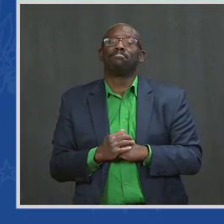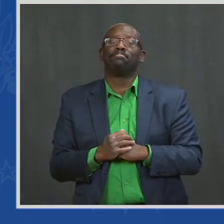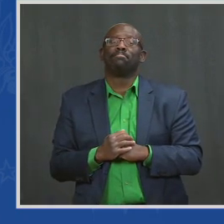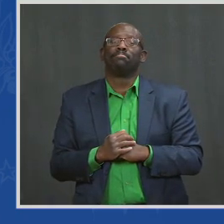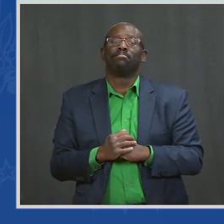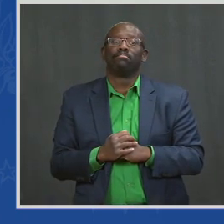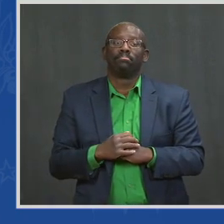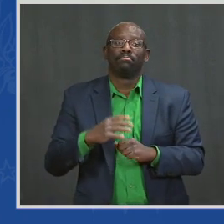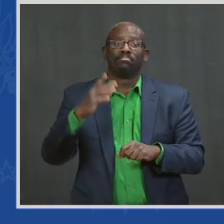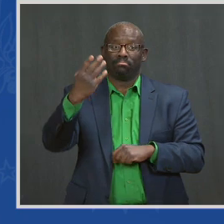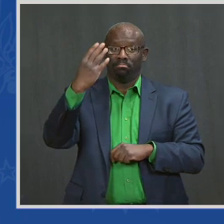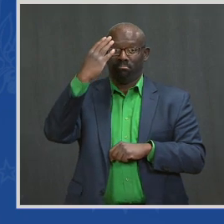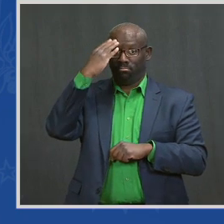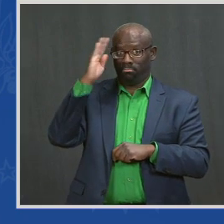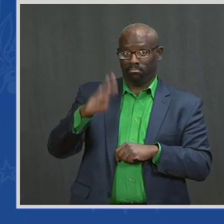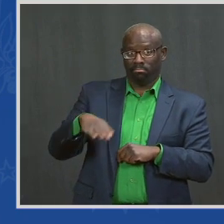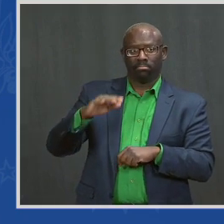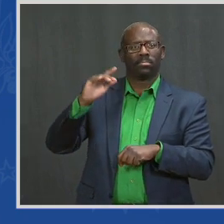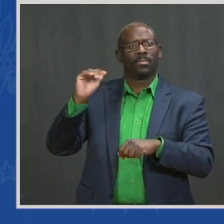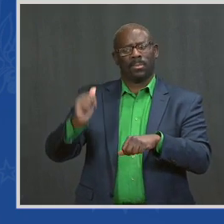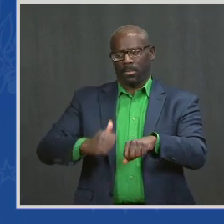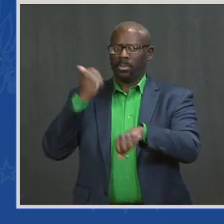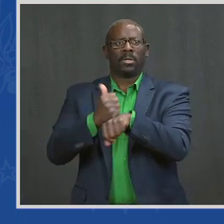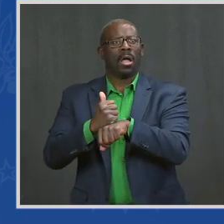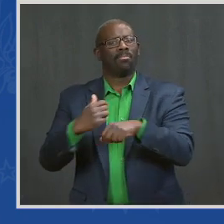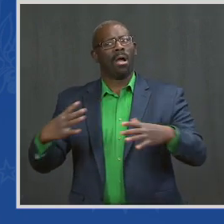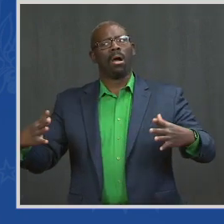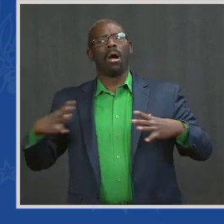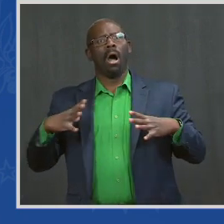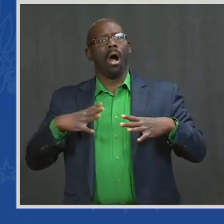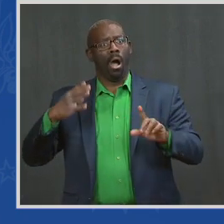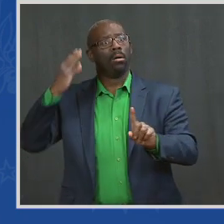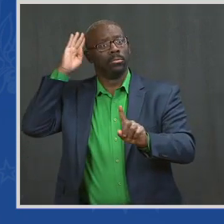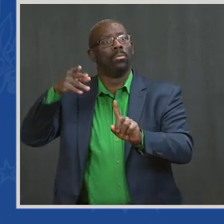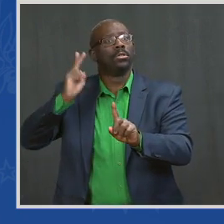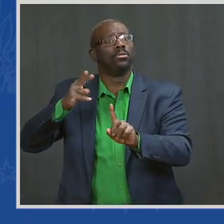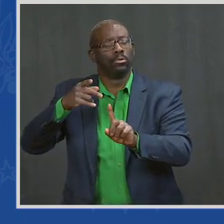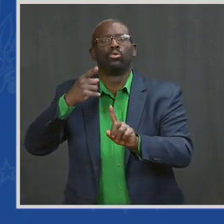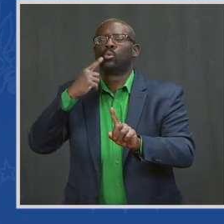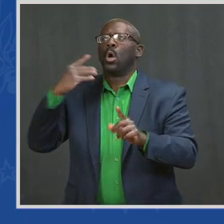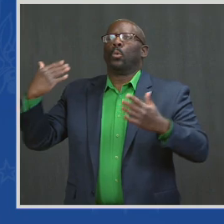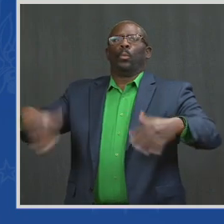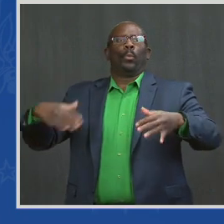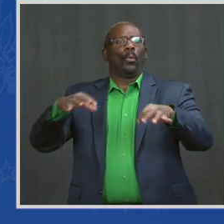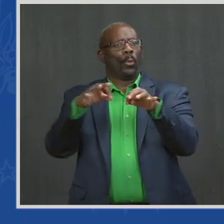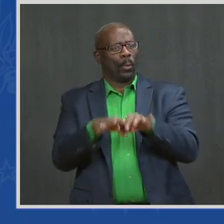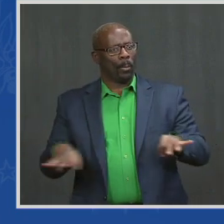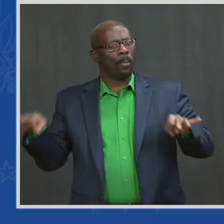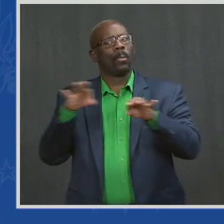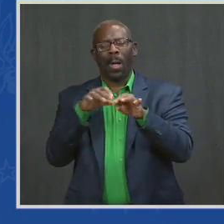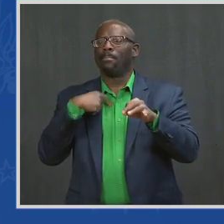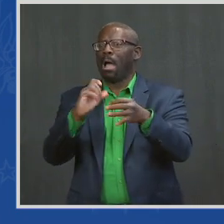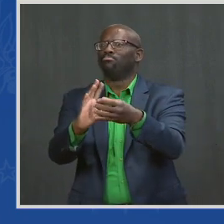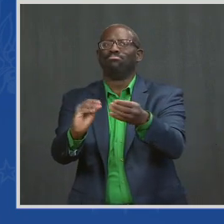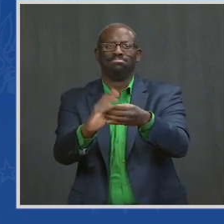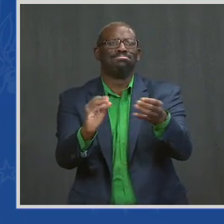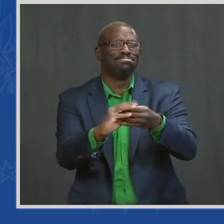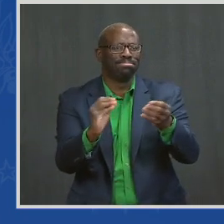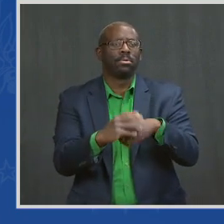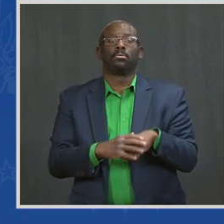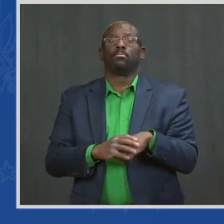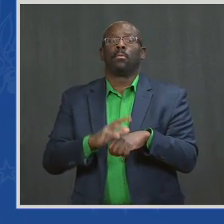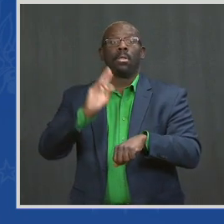establish a national holiday, it makes an important statement. National holidays are something